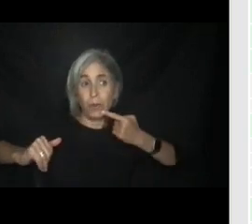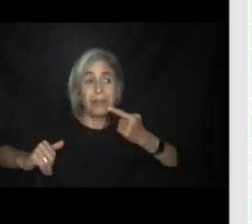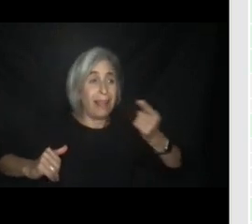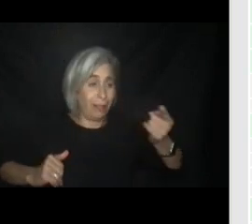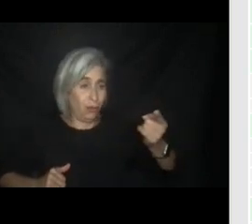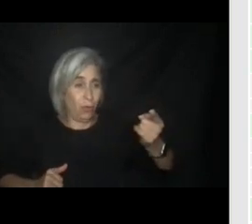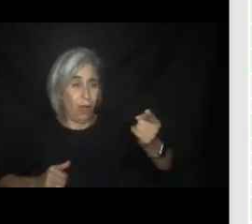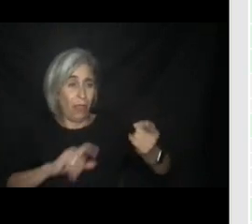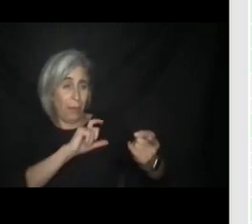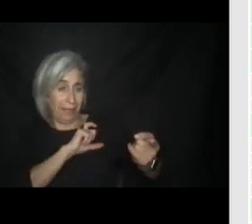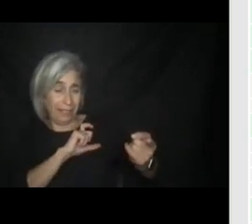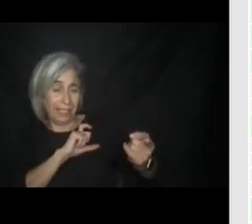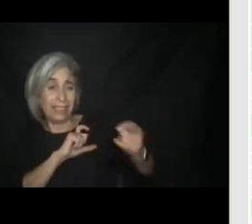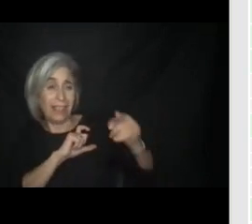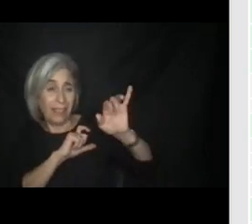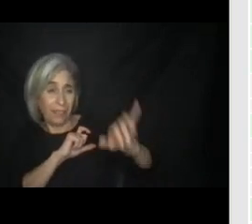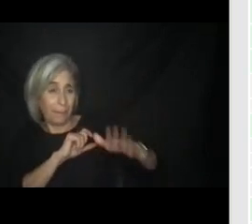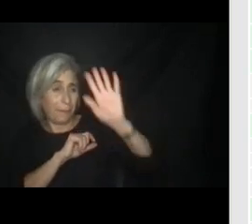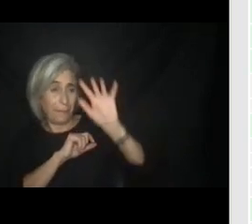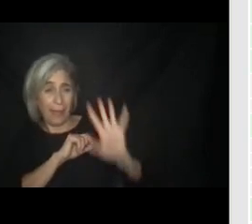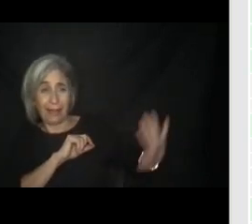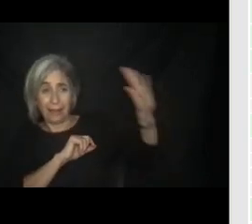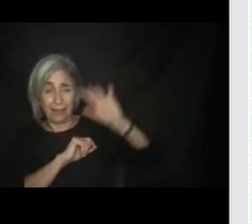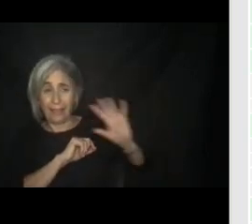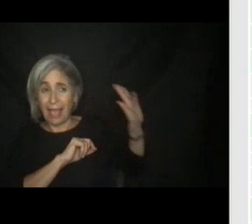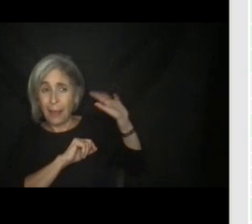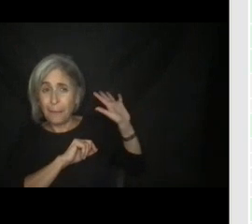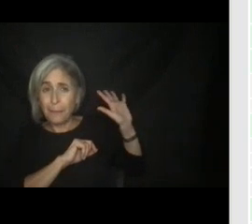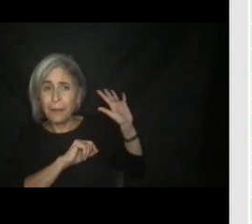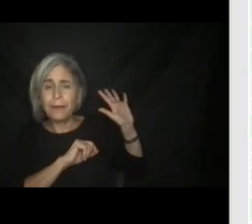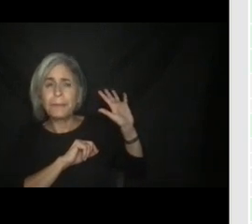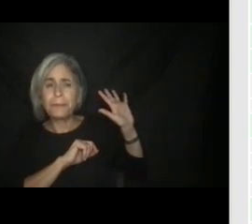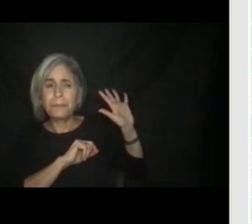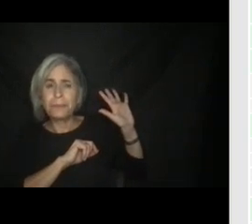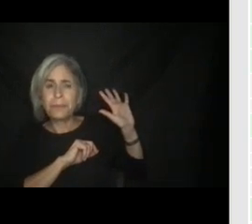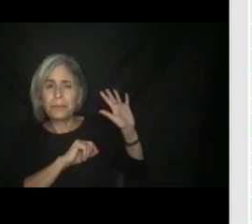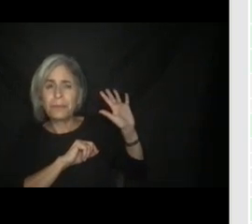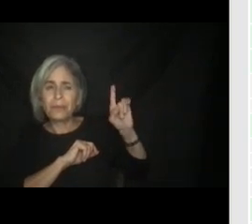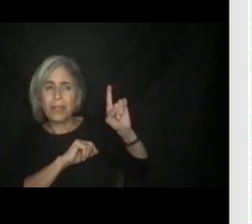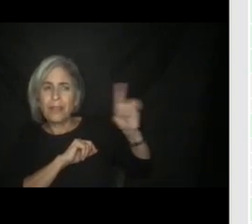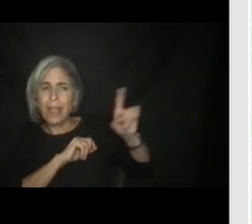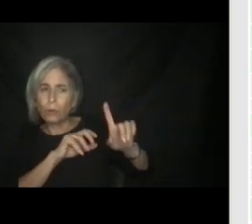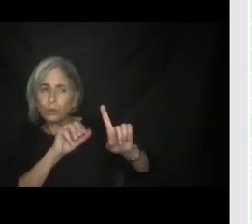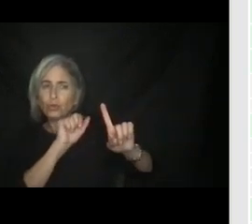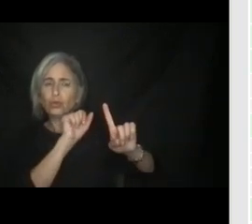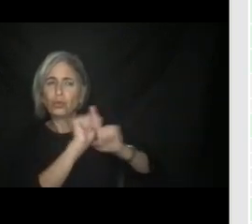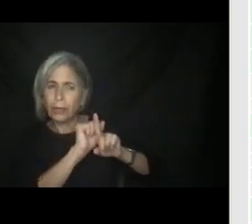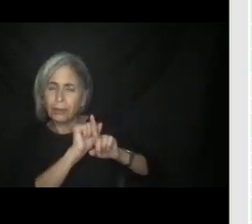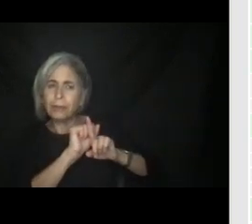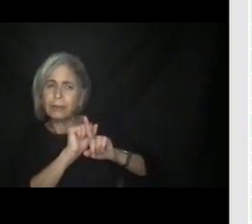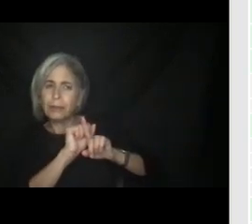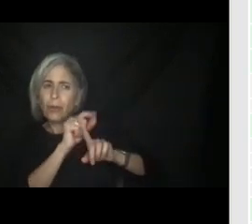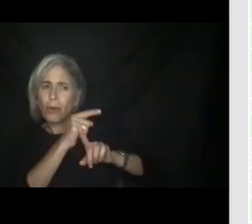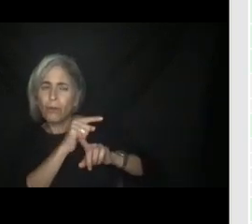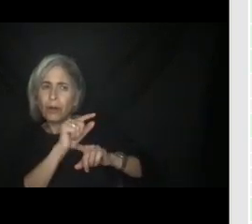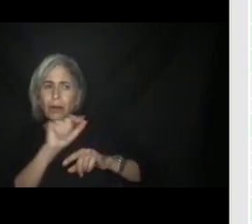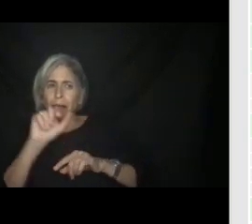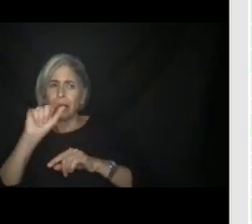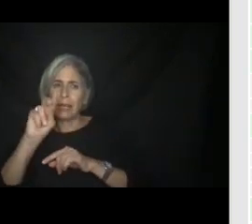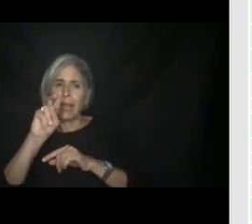the police officers at that time were lured, right, and tricked over the Galaxy Elementary, and they were